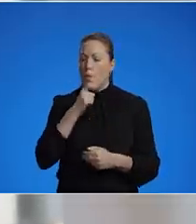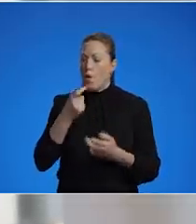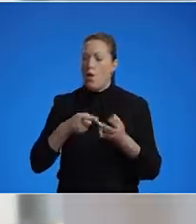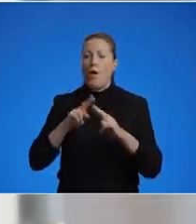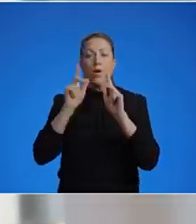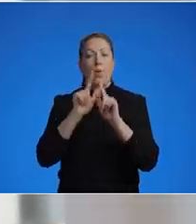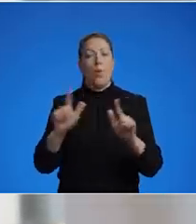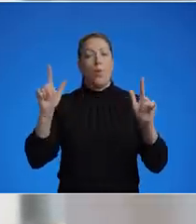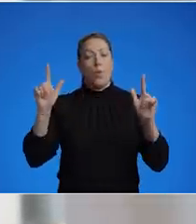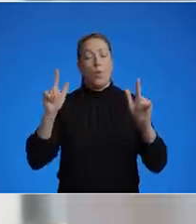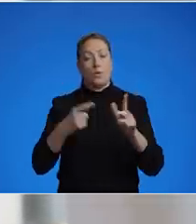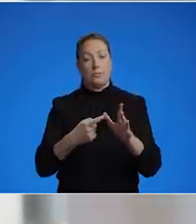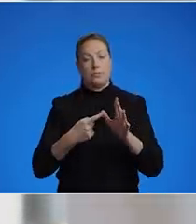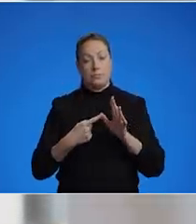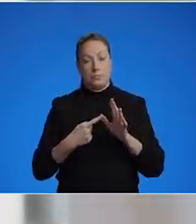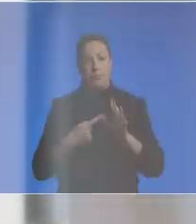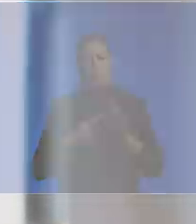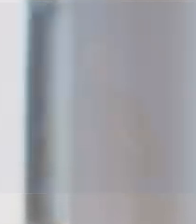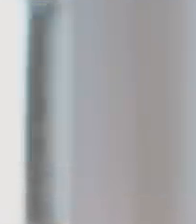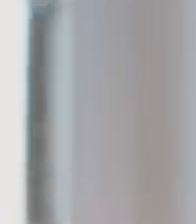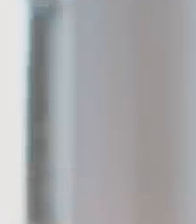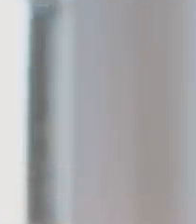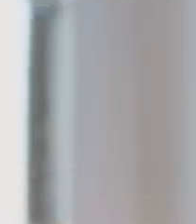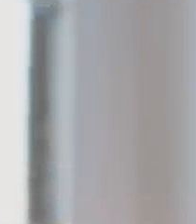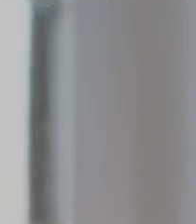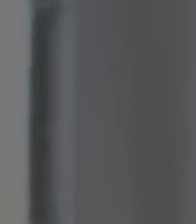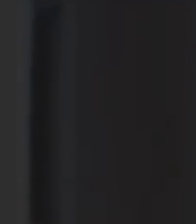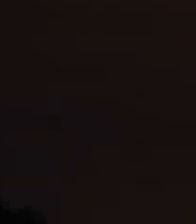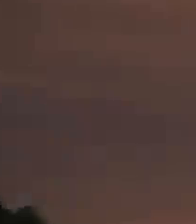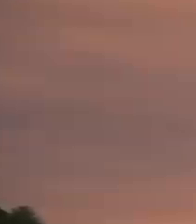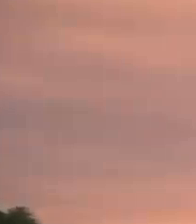The Word of the Lord. Thanks be to God.